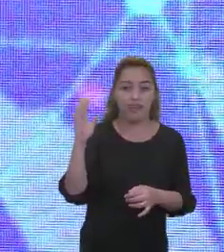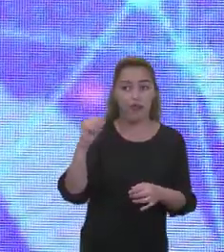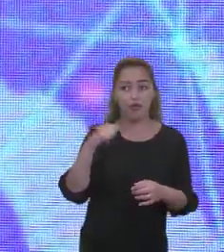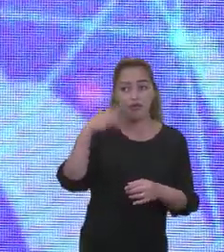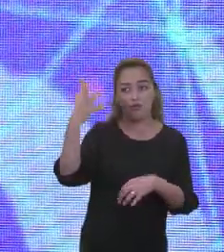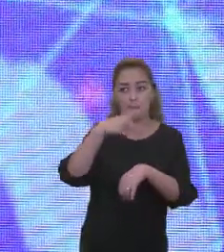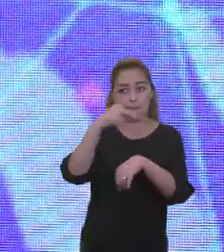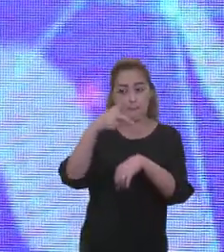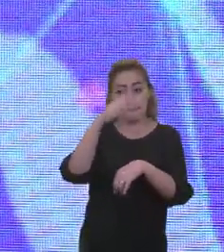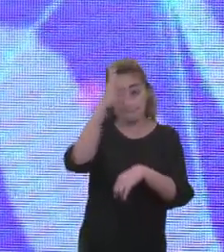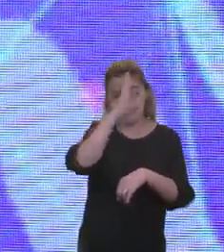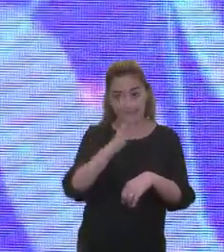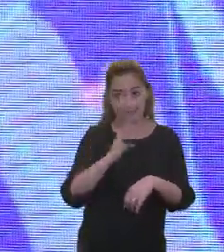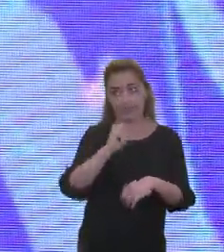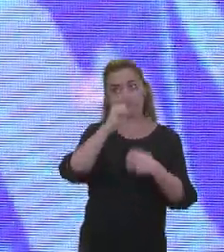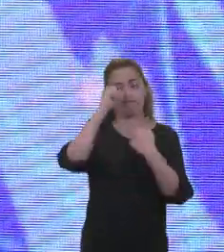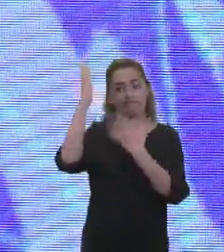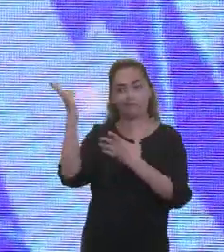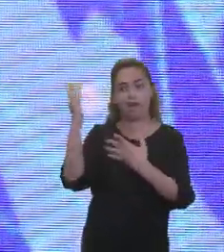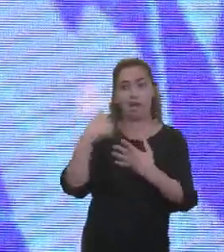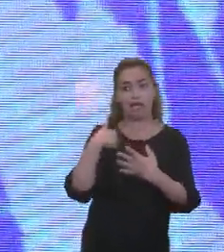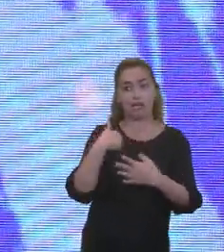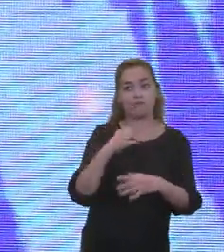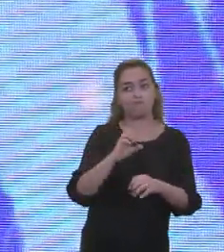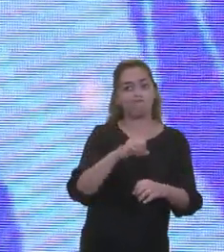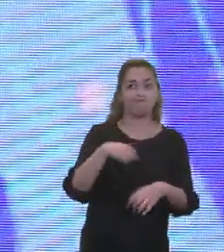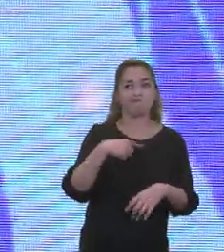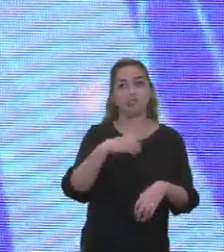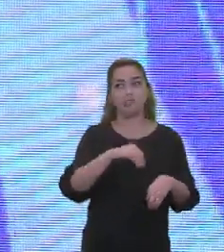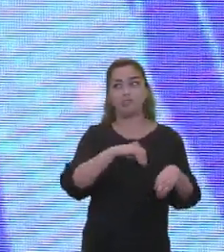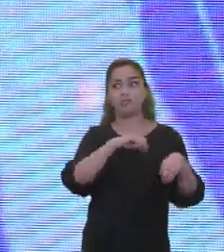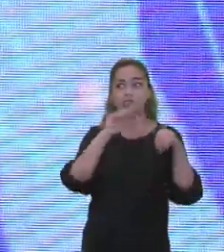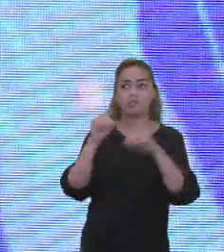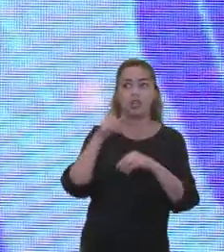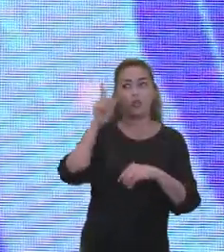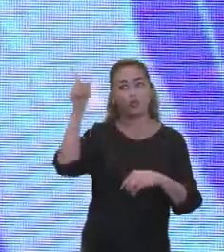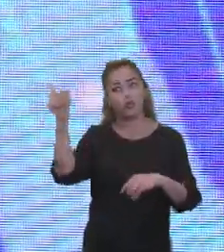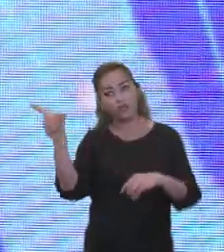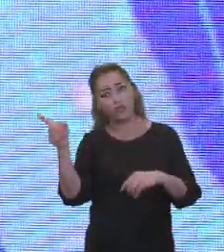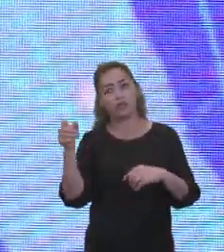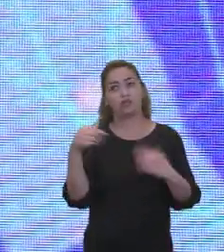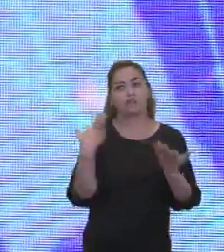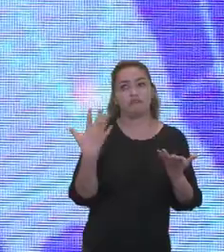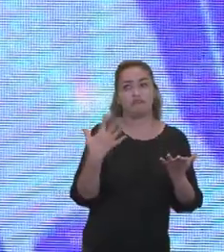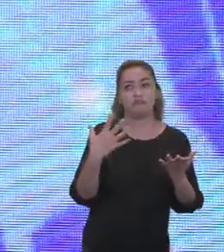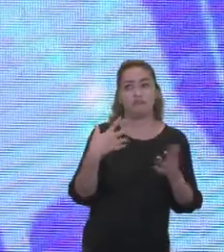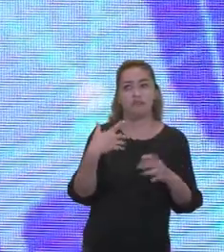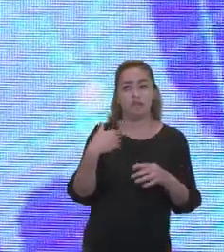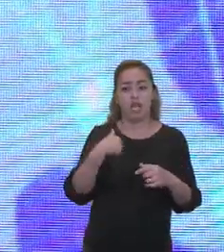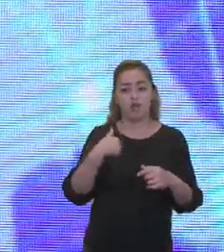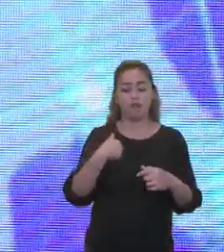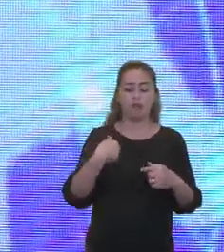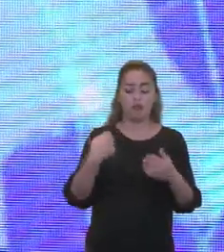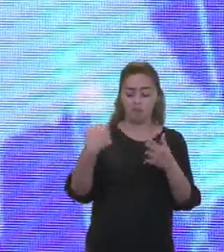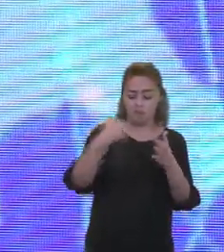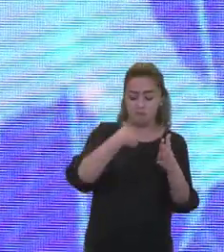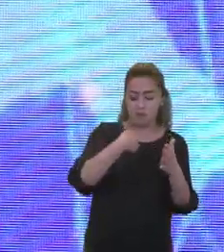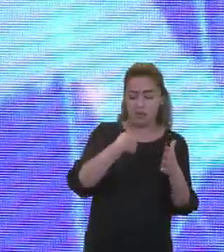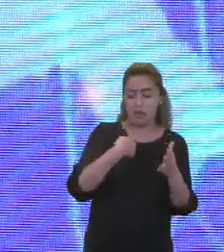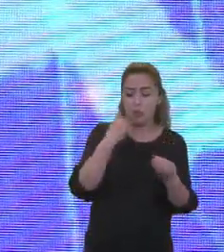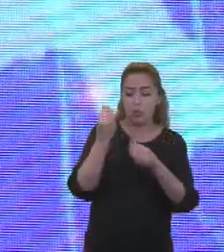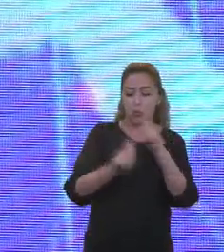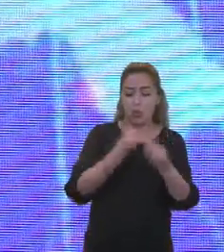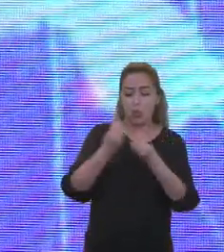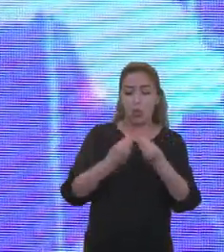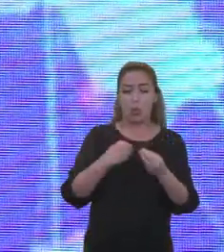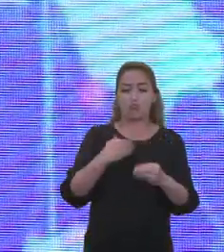because my English was, the book was on the table. And so I decided to get the money and invest in myself.